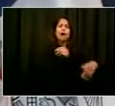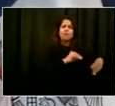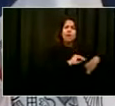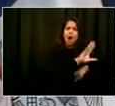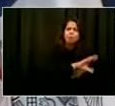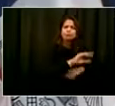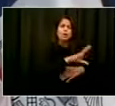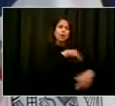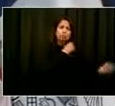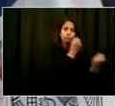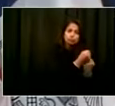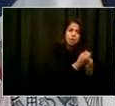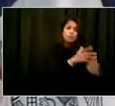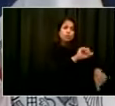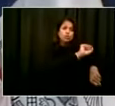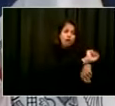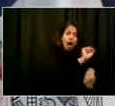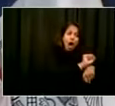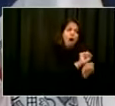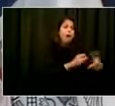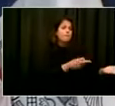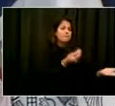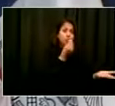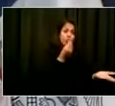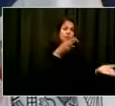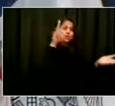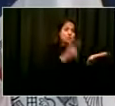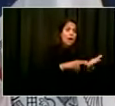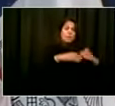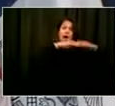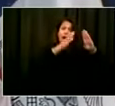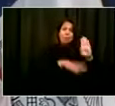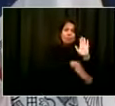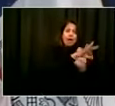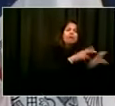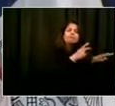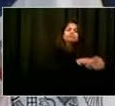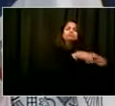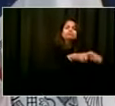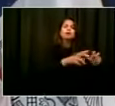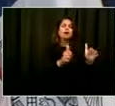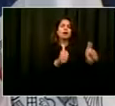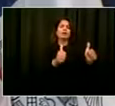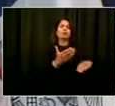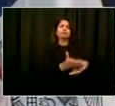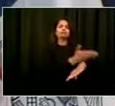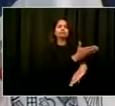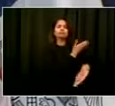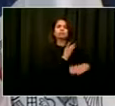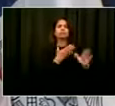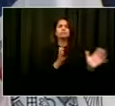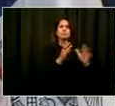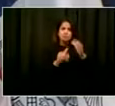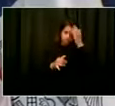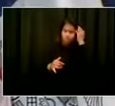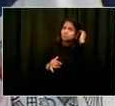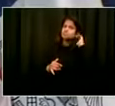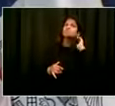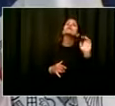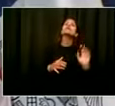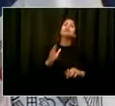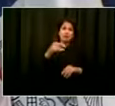approach. I think we have to put the healthcare considerations front and center, and we have to be particularly careful about anything that might involve going back